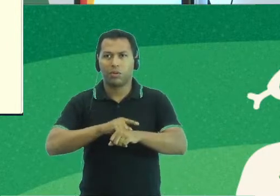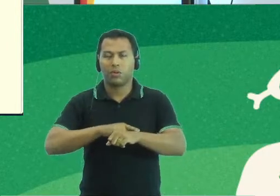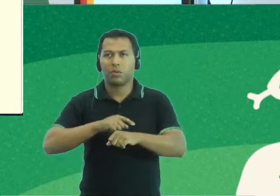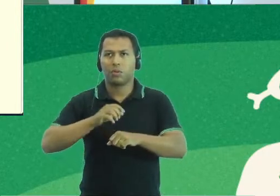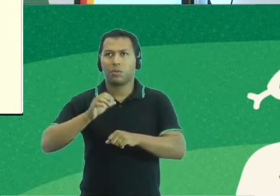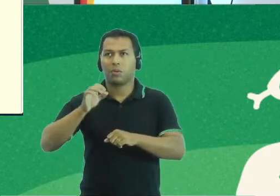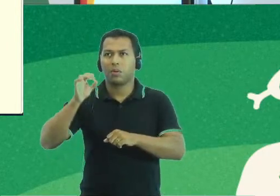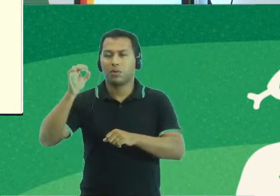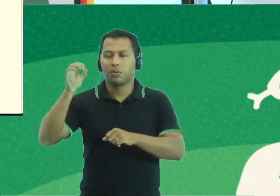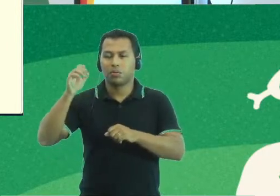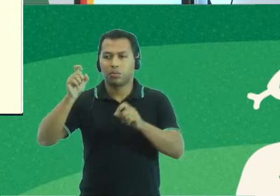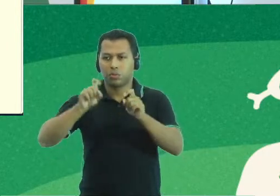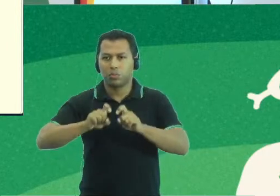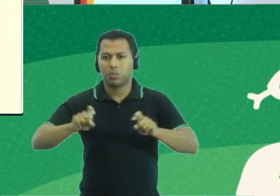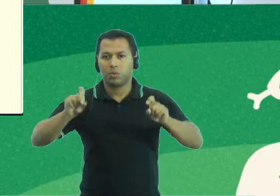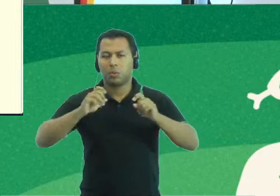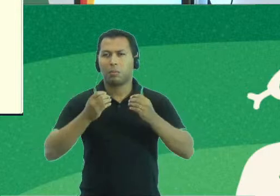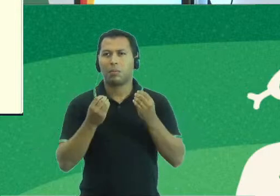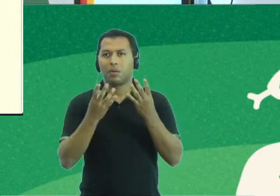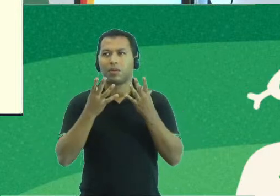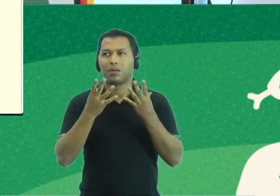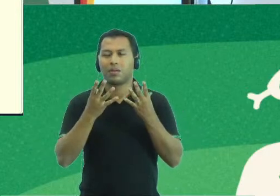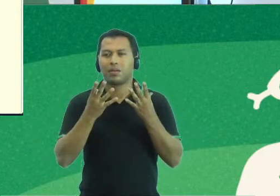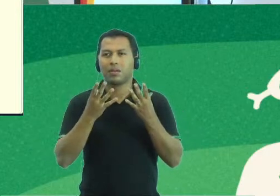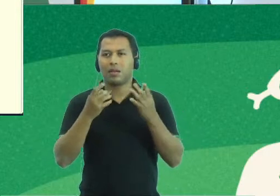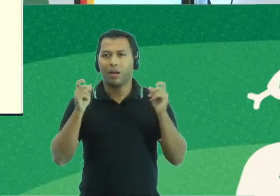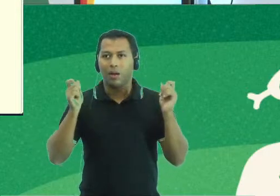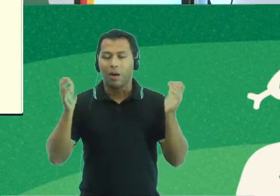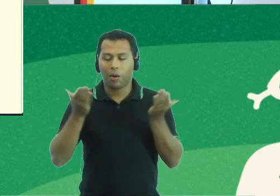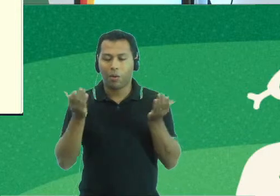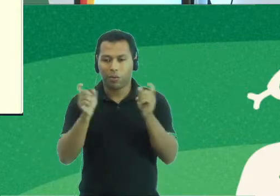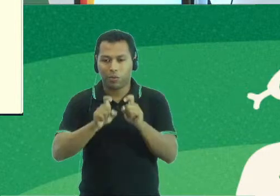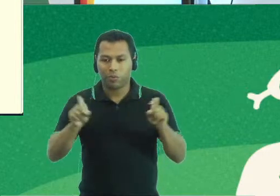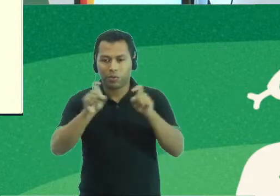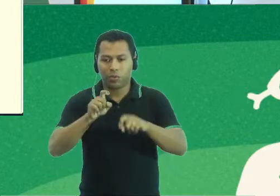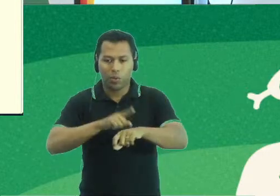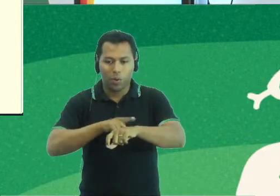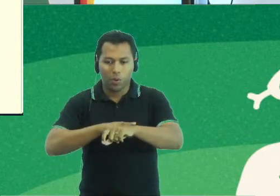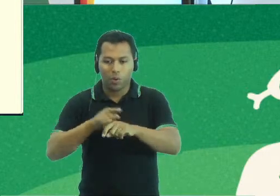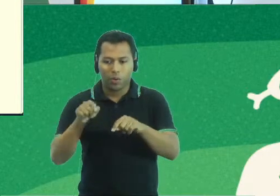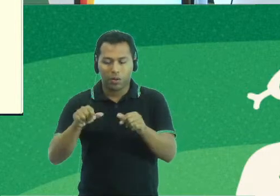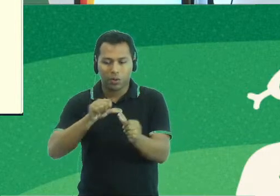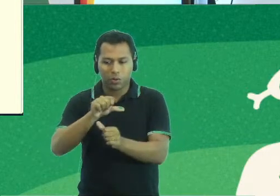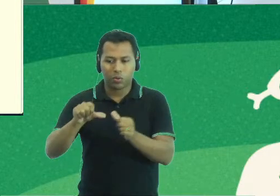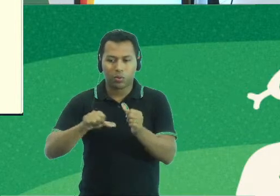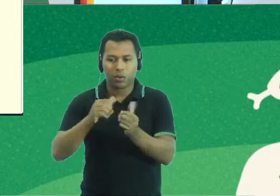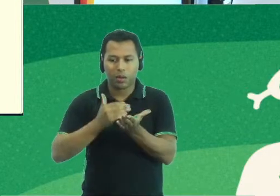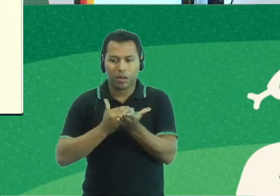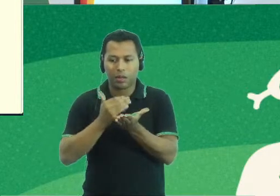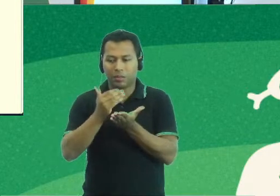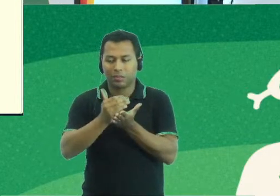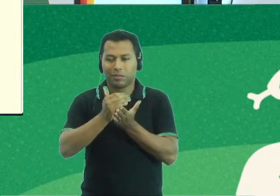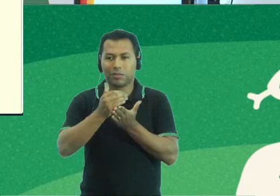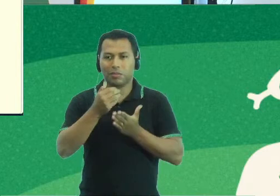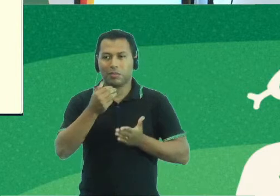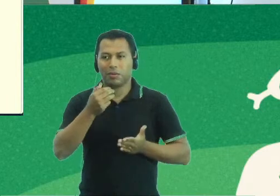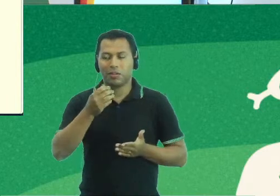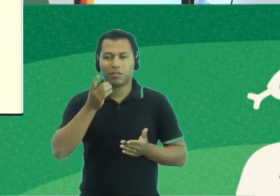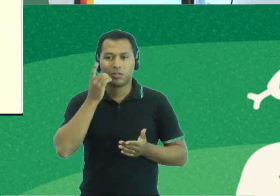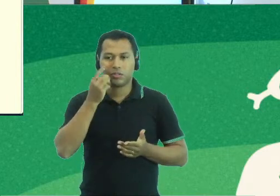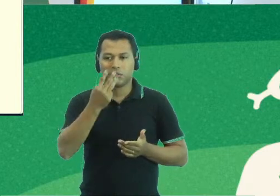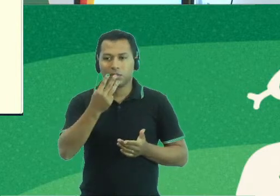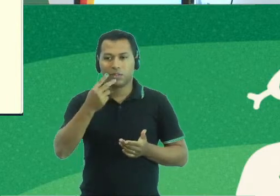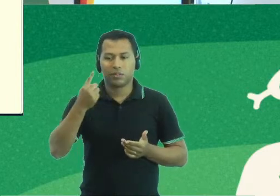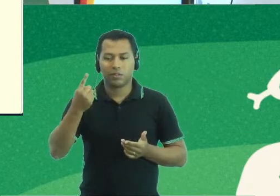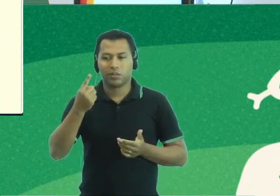guess you are gonna see me type that. So instead of setting the date and time automatically, yeah, get those emails